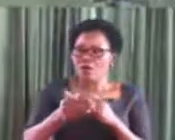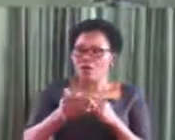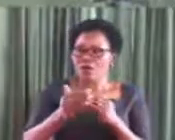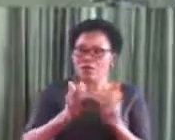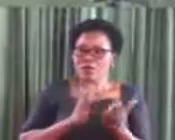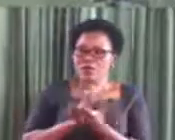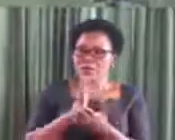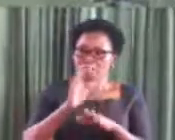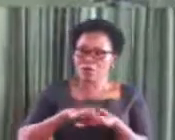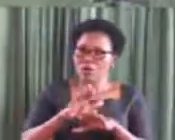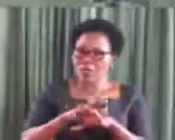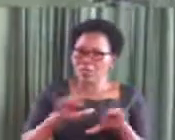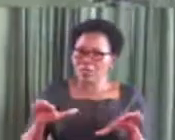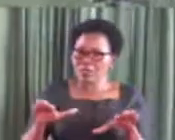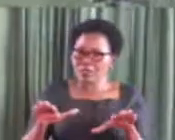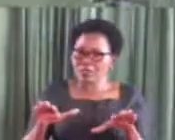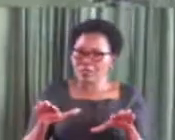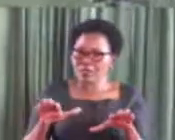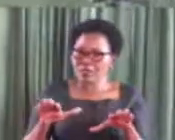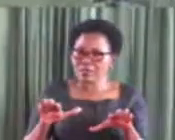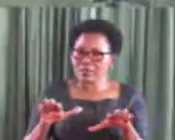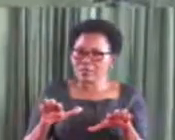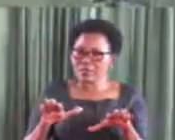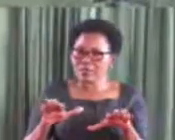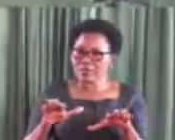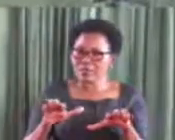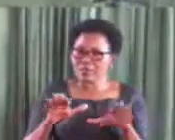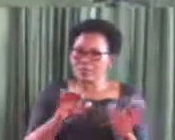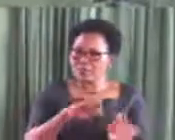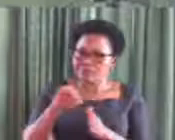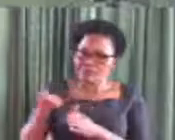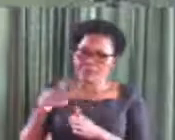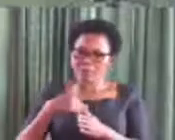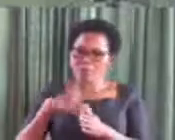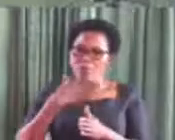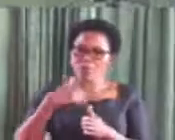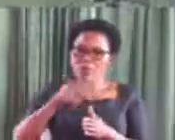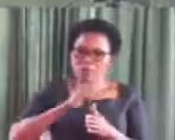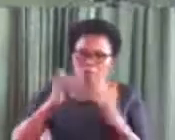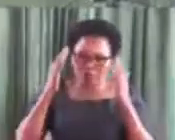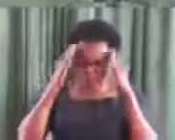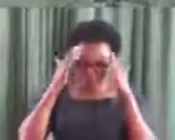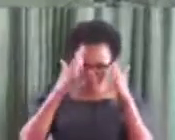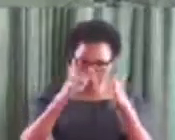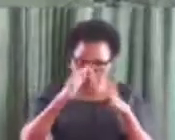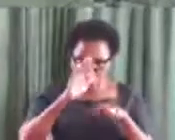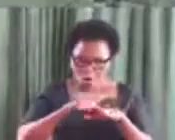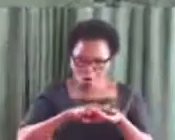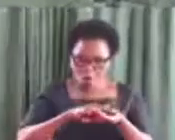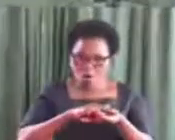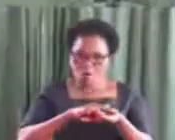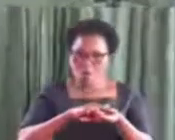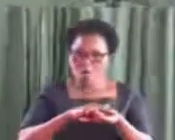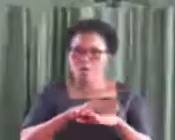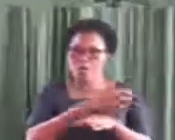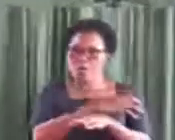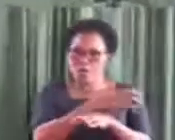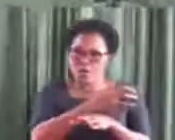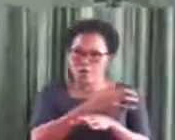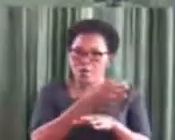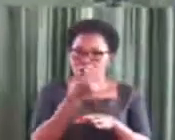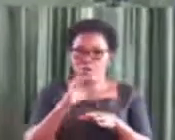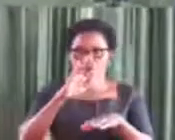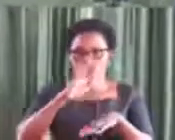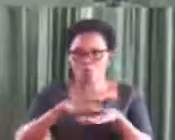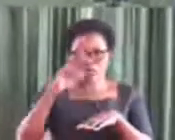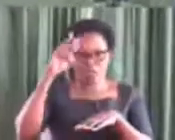The court, I want us to stay with the jurisdiction for obvious reasons. That's the primary thing my Lord would